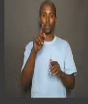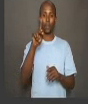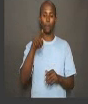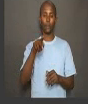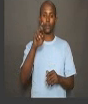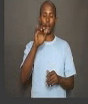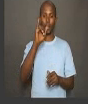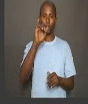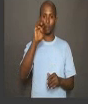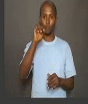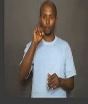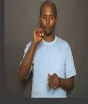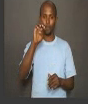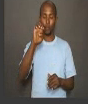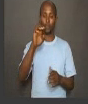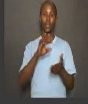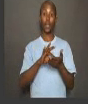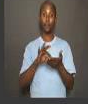prime number.